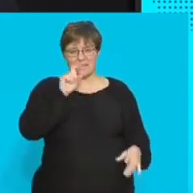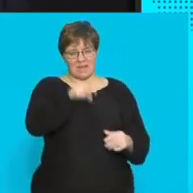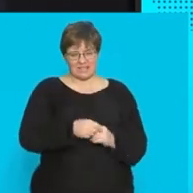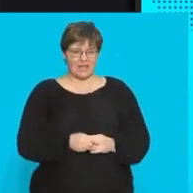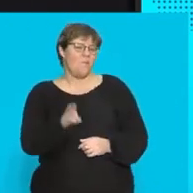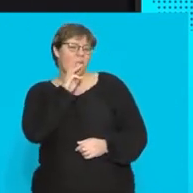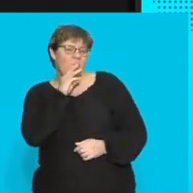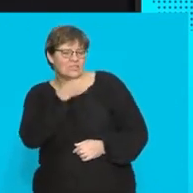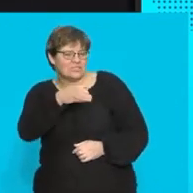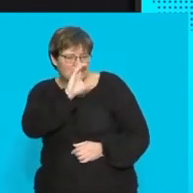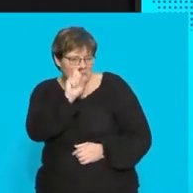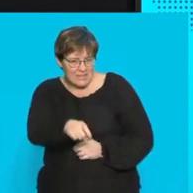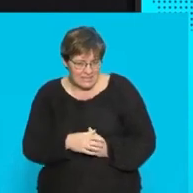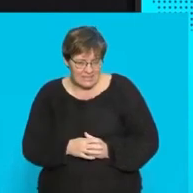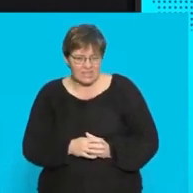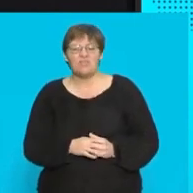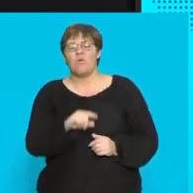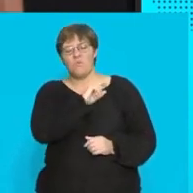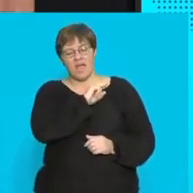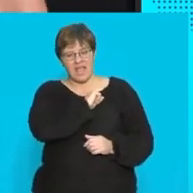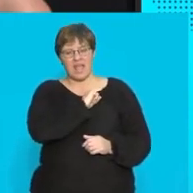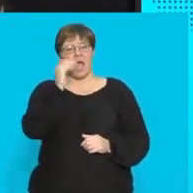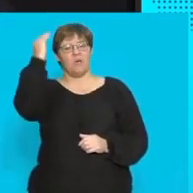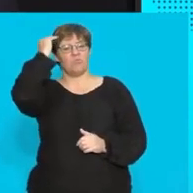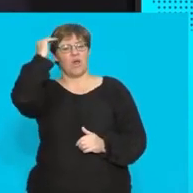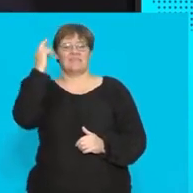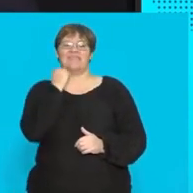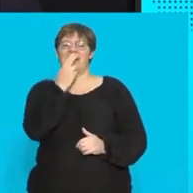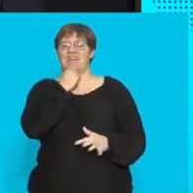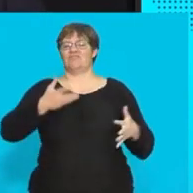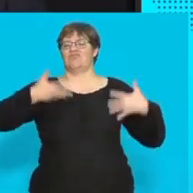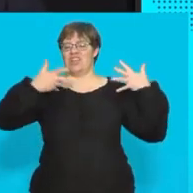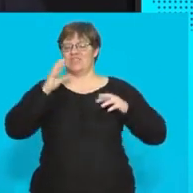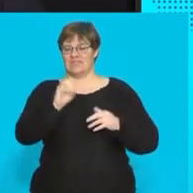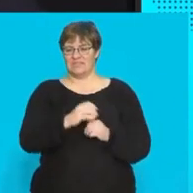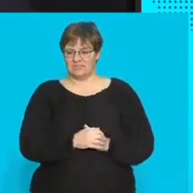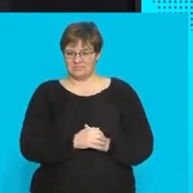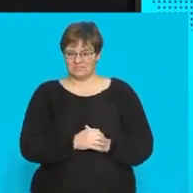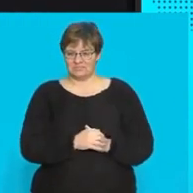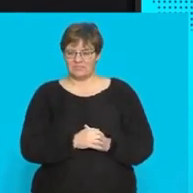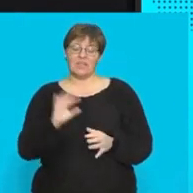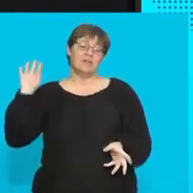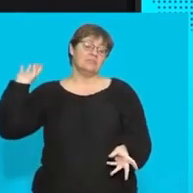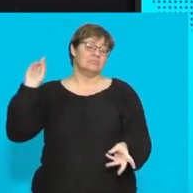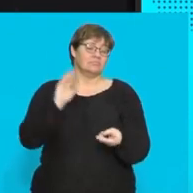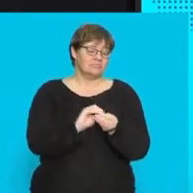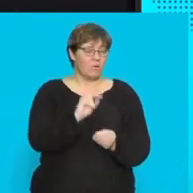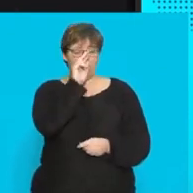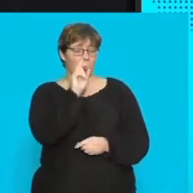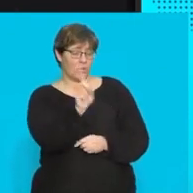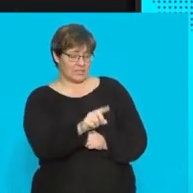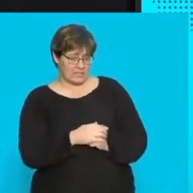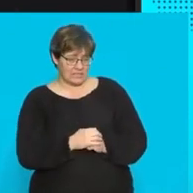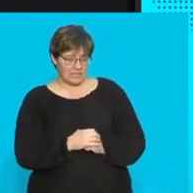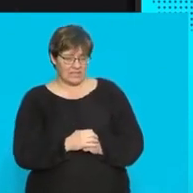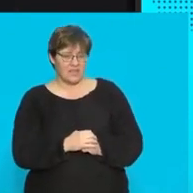flowing, go and have a drink of water or something, just so that the brain is nice and fresh. Just to recap on what we're